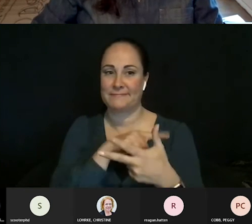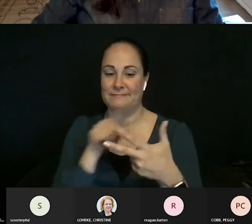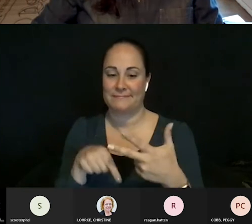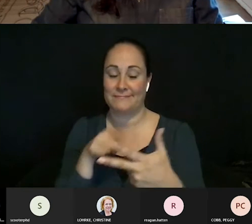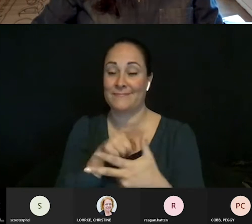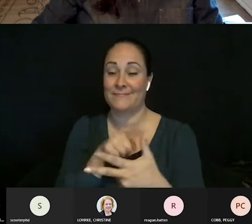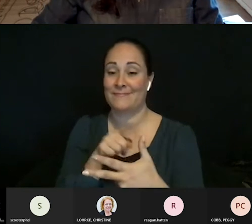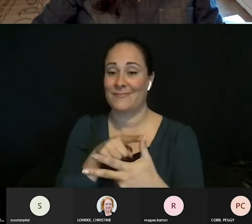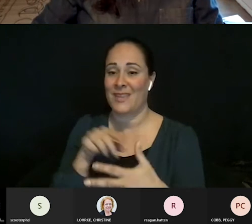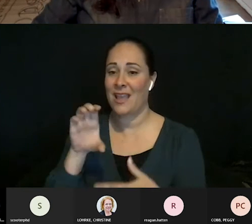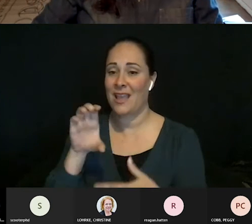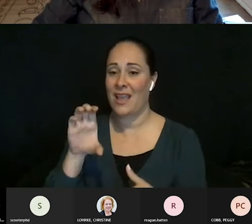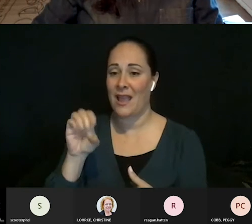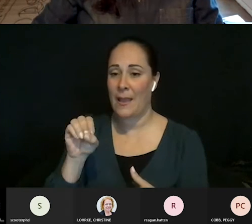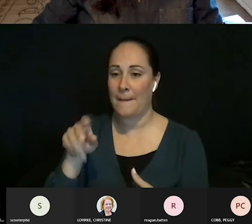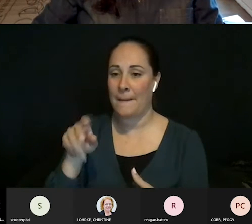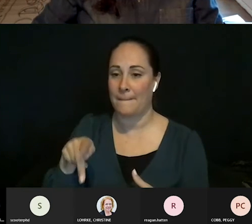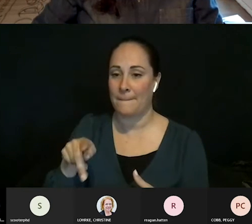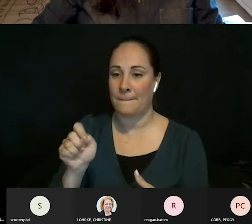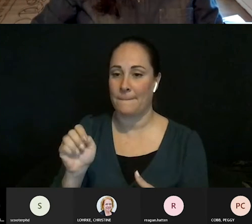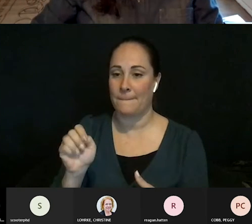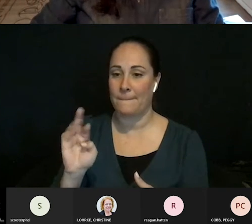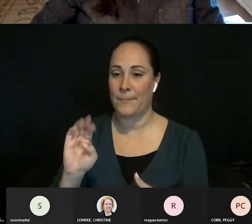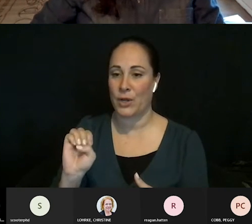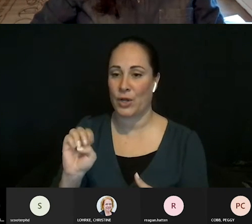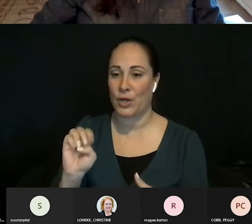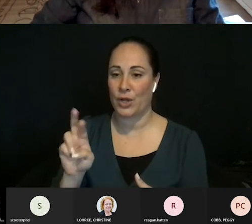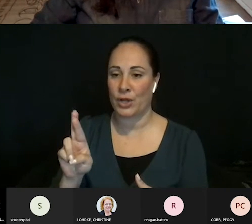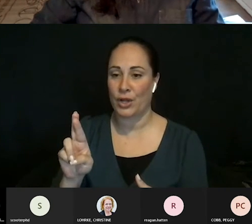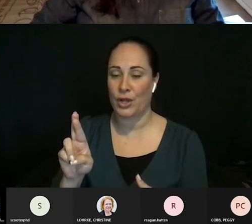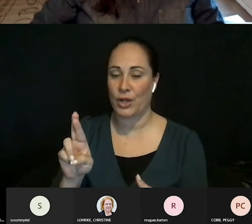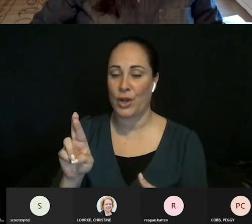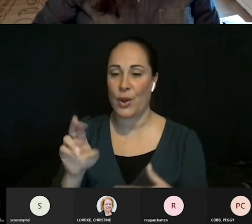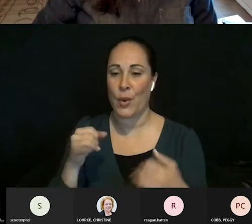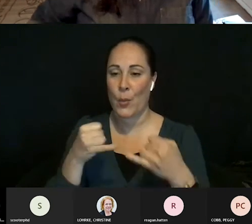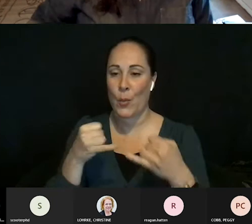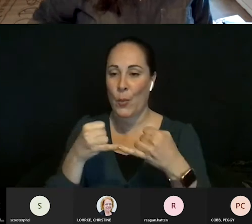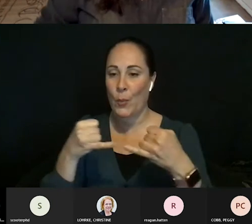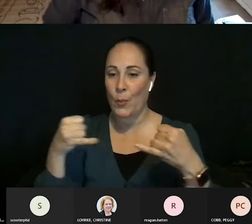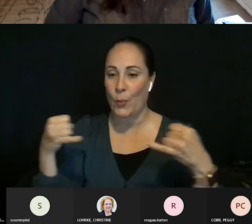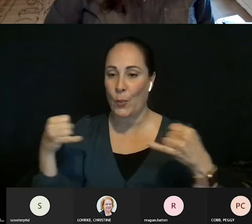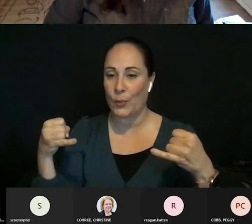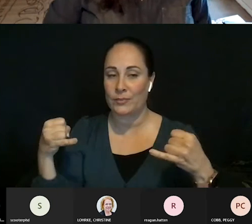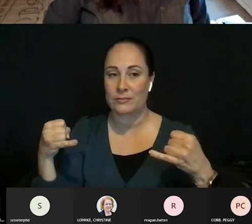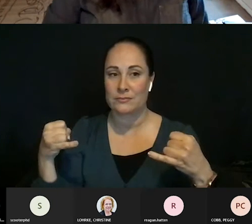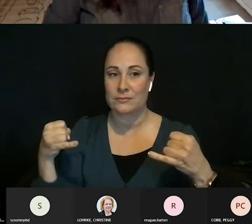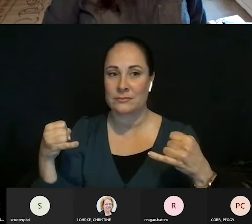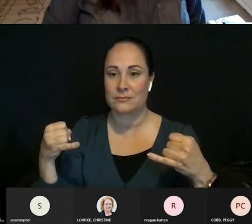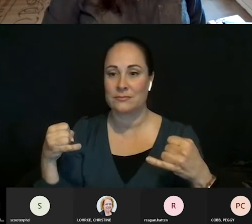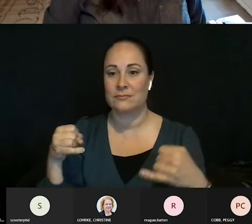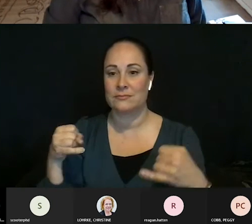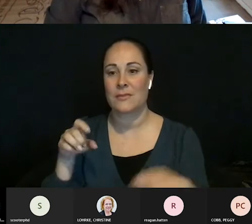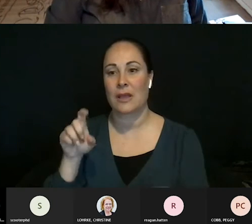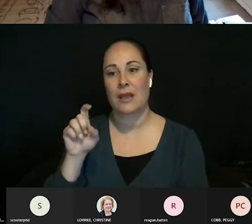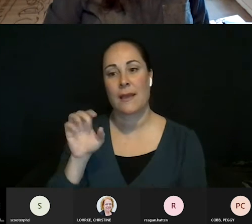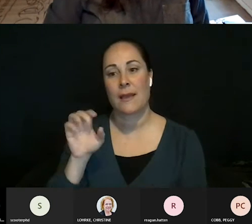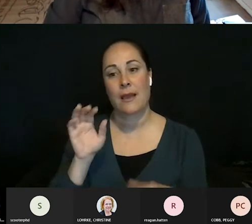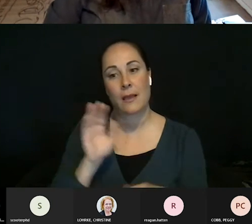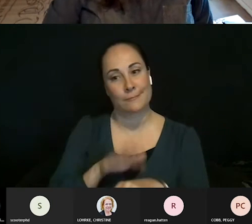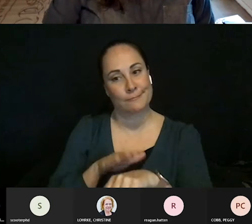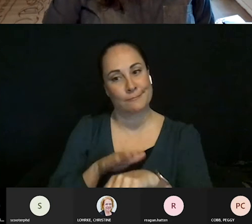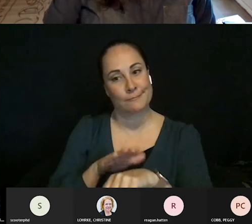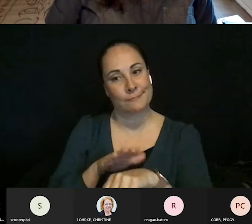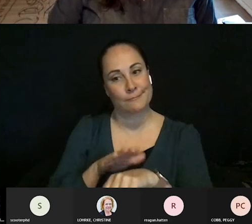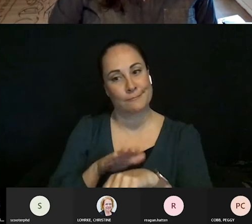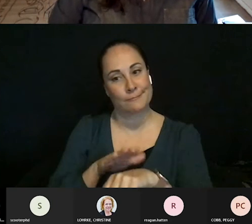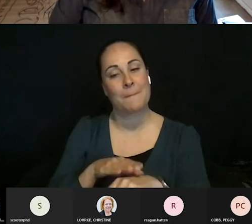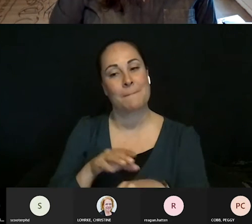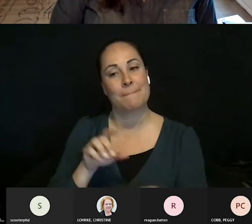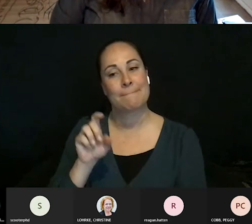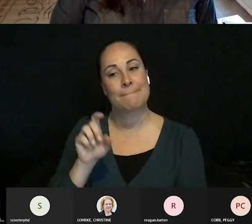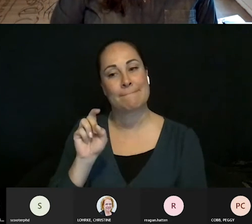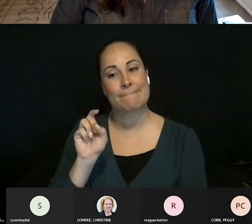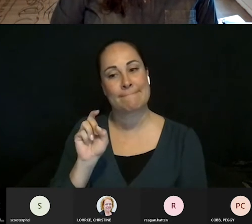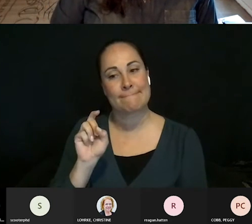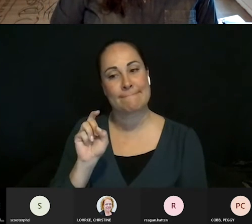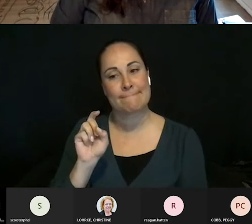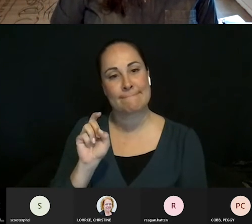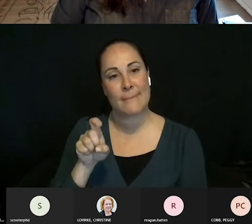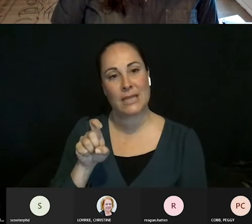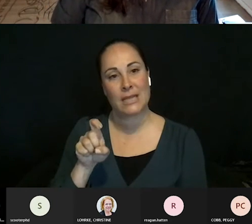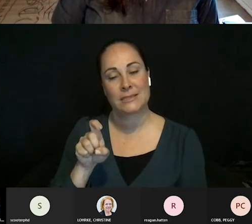not work. Magnetic wire will not work. This has to be naked copper wire. We'll explain why in a